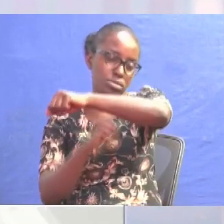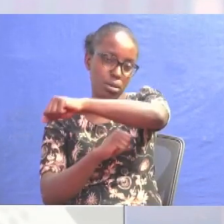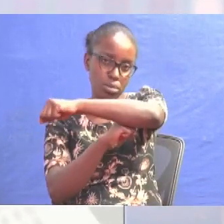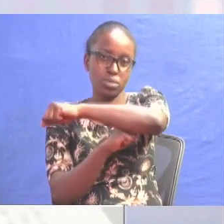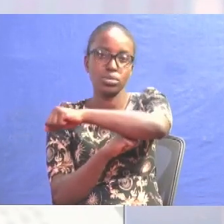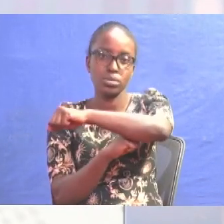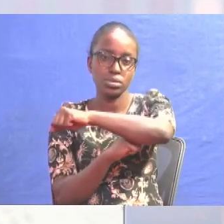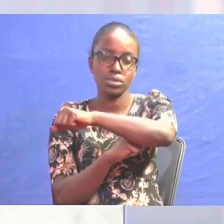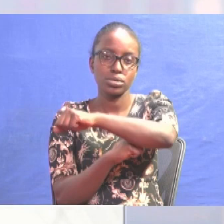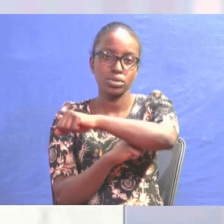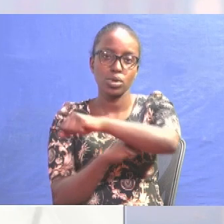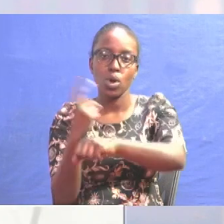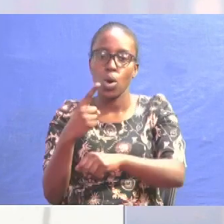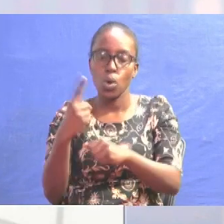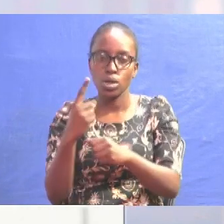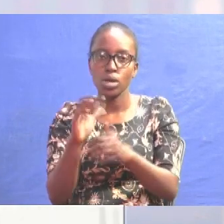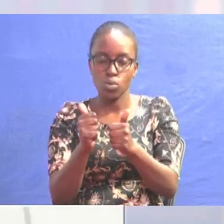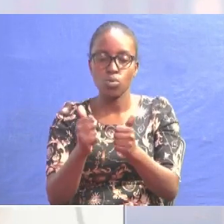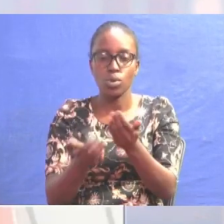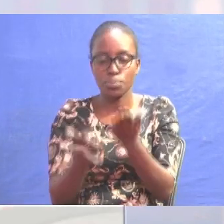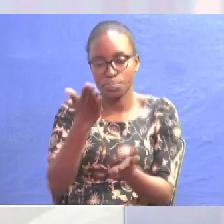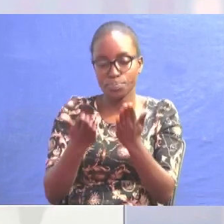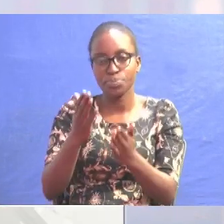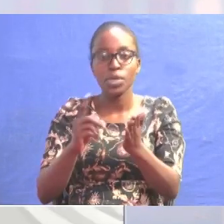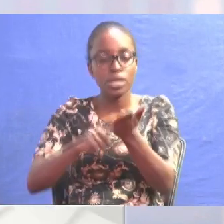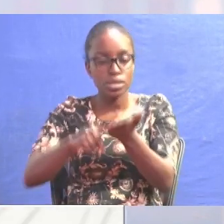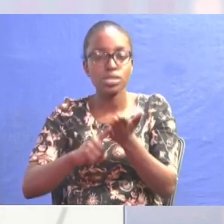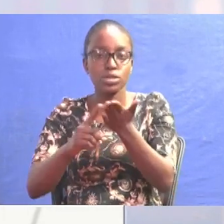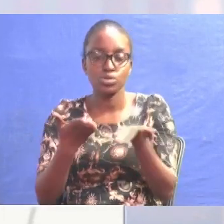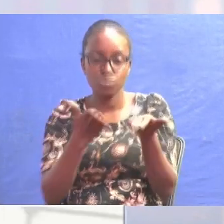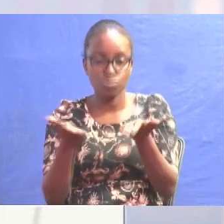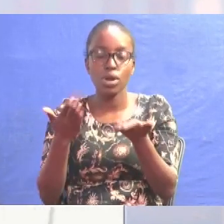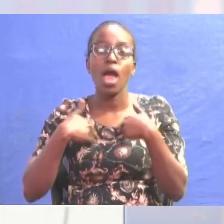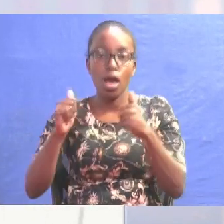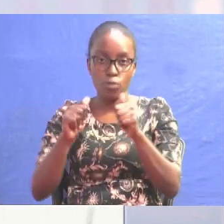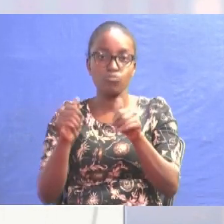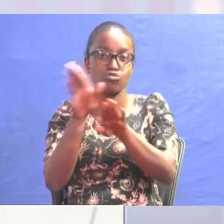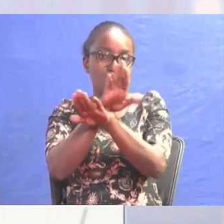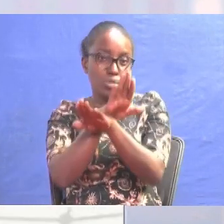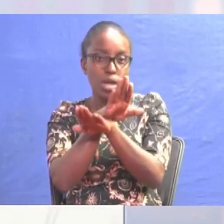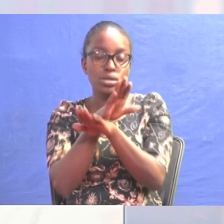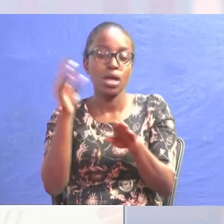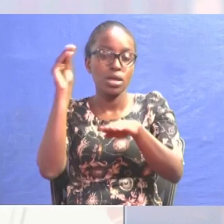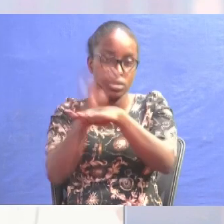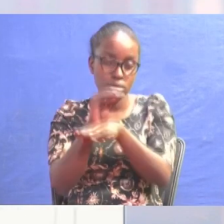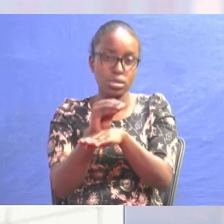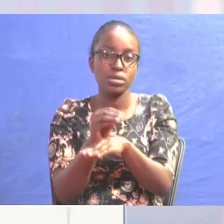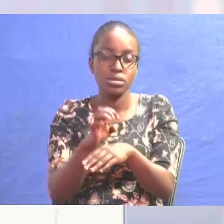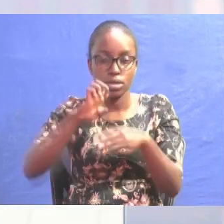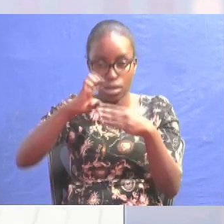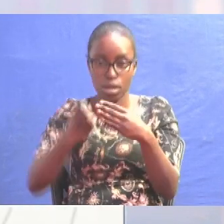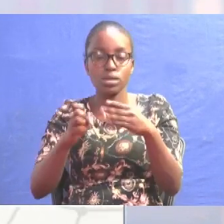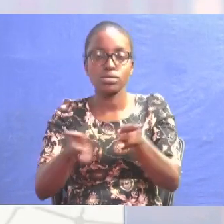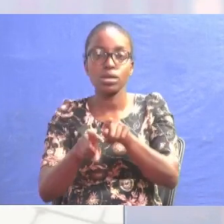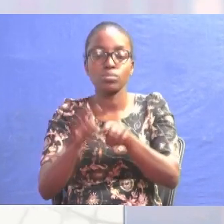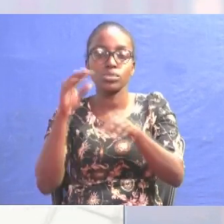fairly on the equal measure of this particular discussion that we are having tonight, but there is some set requirement and